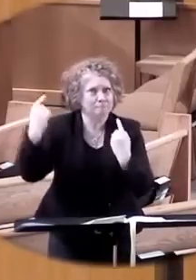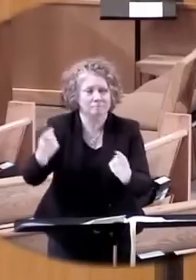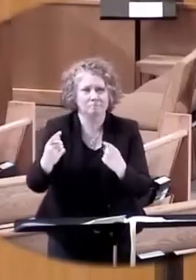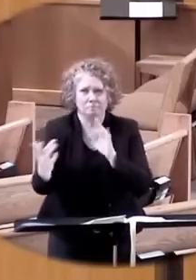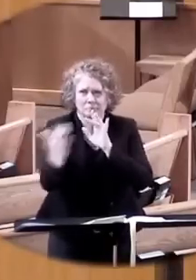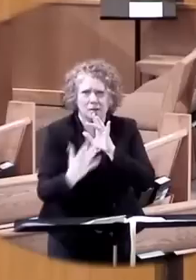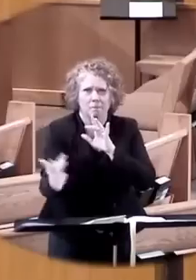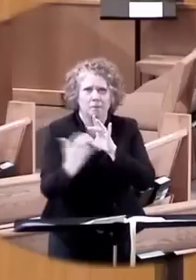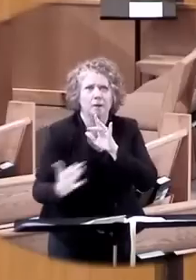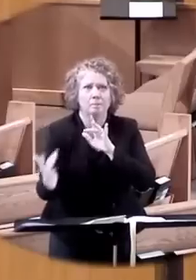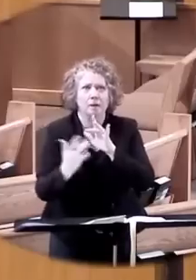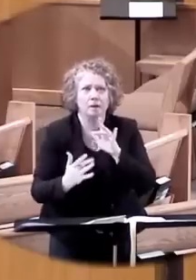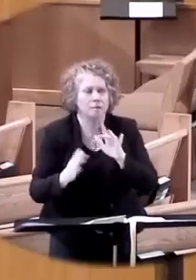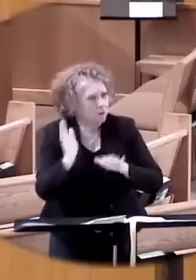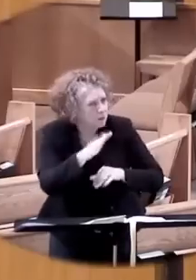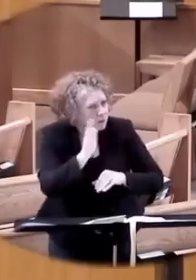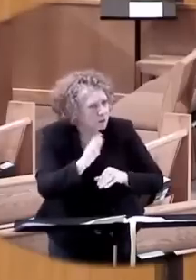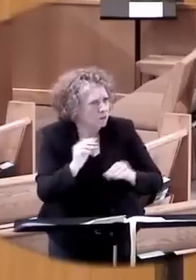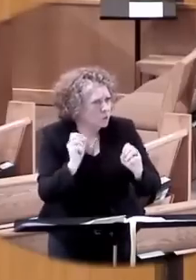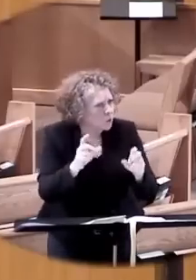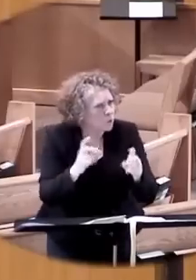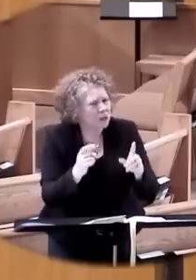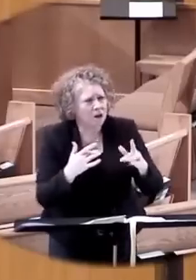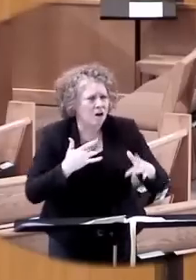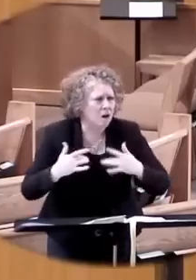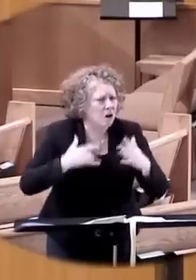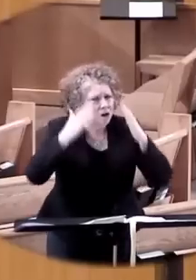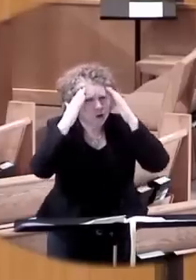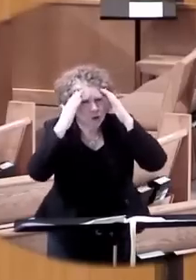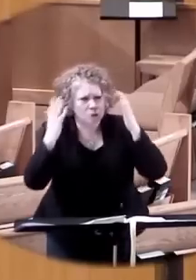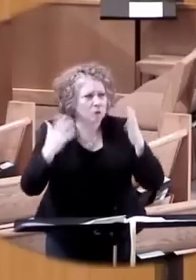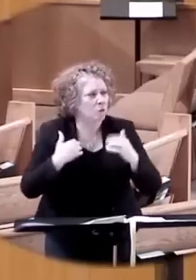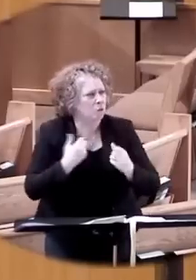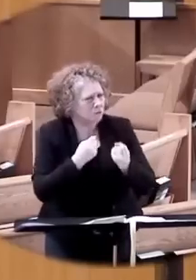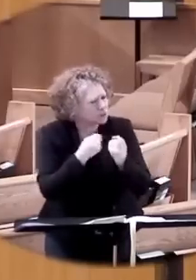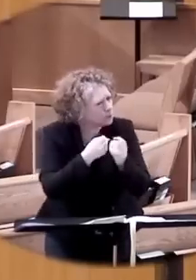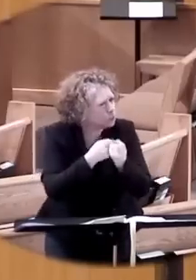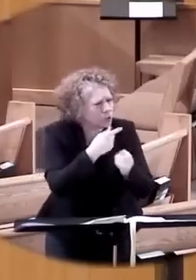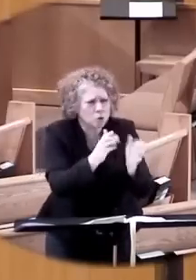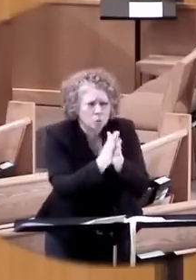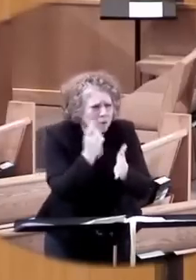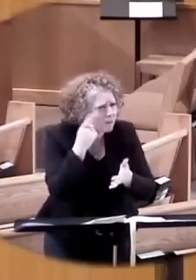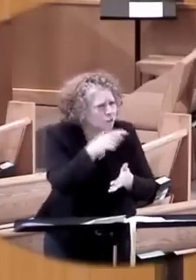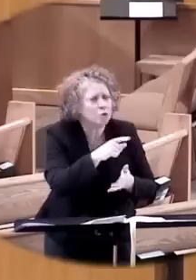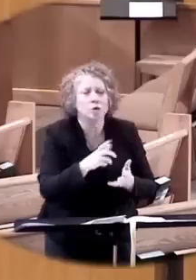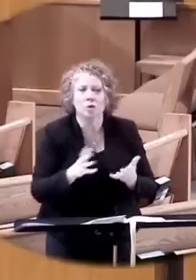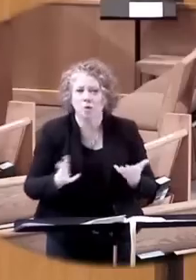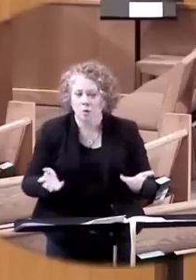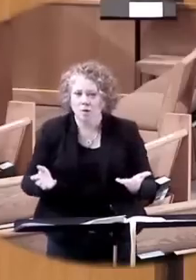out, expressing concern, support, and assurance of prayers.